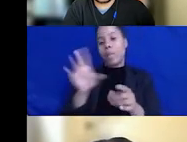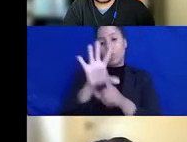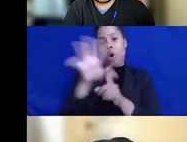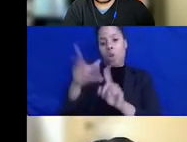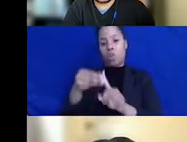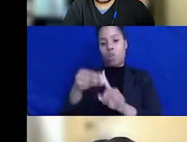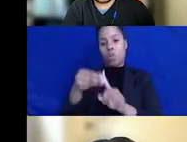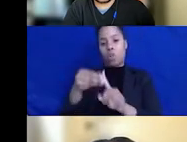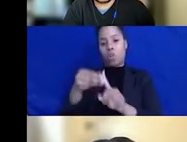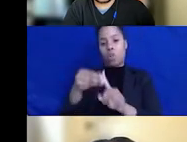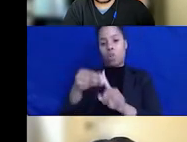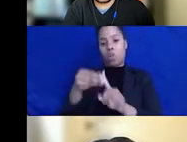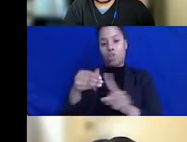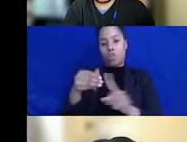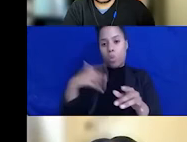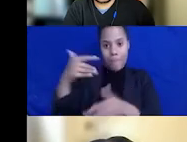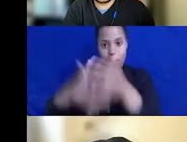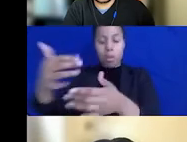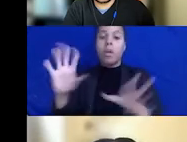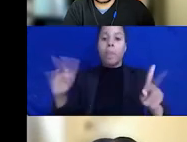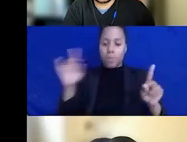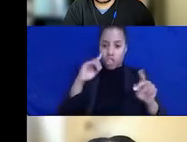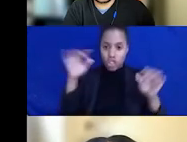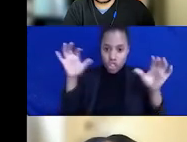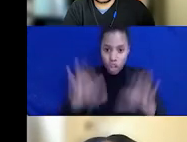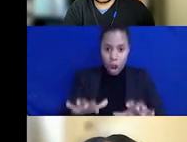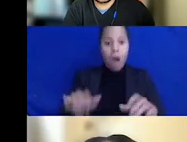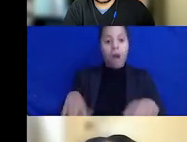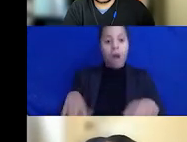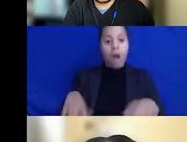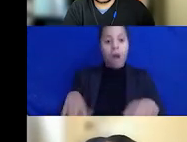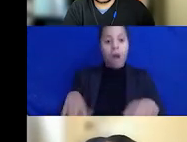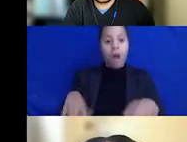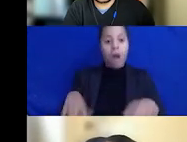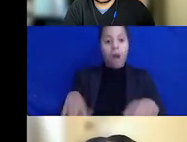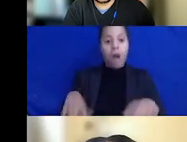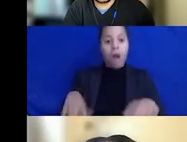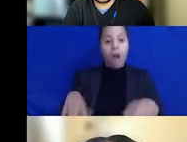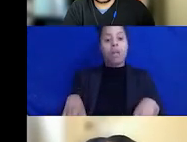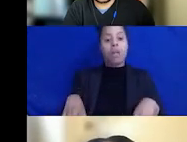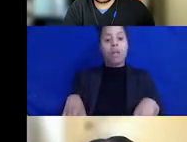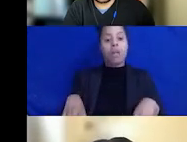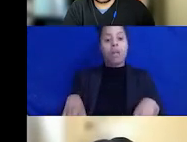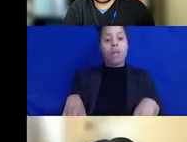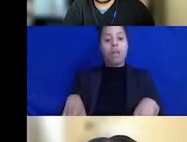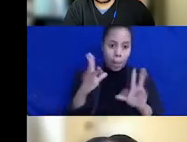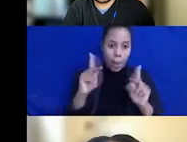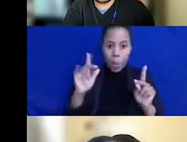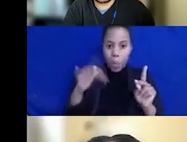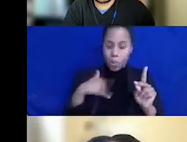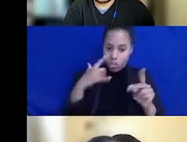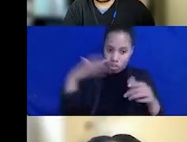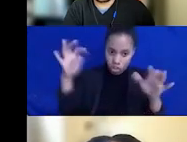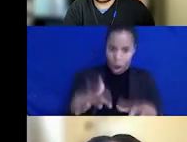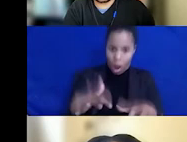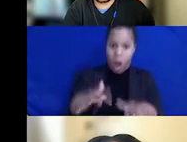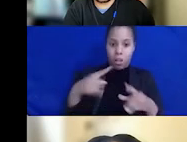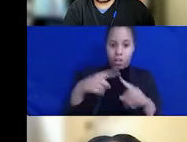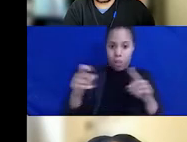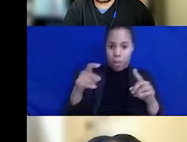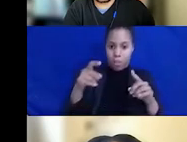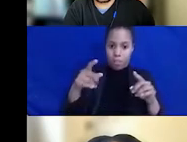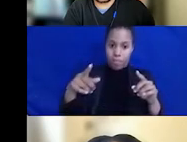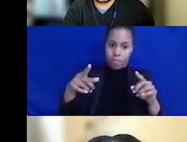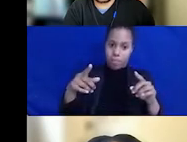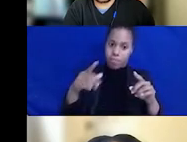shocked, mainly white people were shocked by massive abuse from these agencies. And there